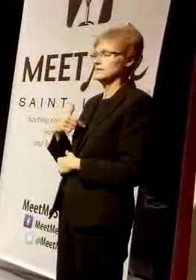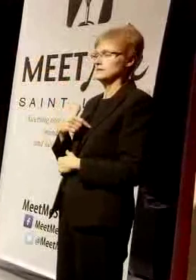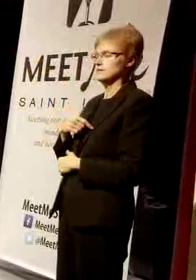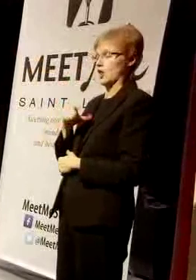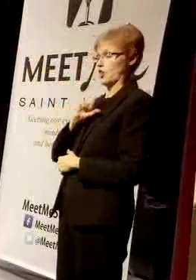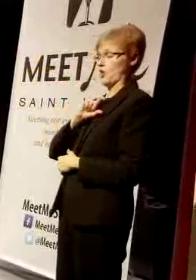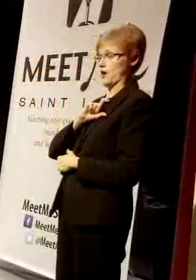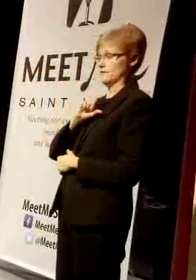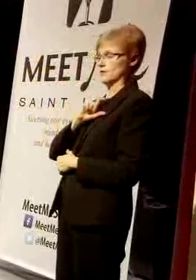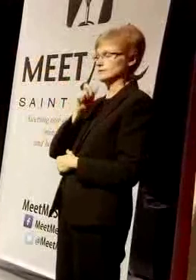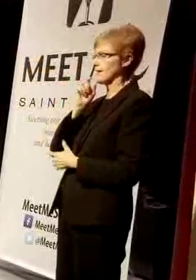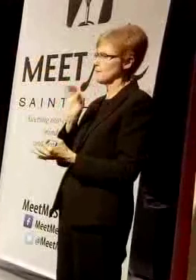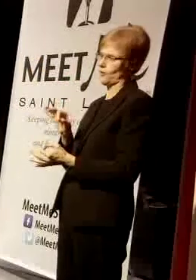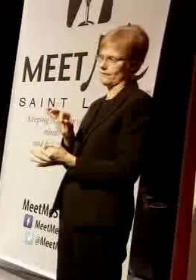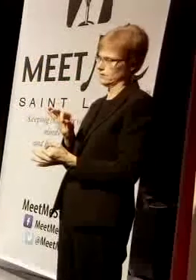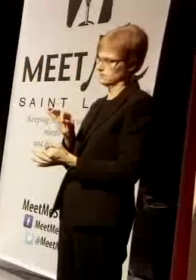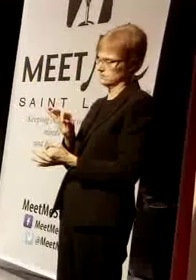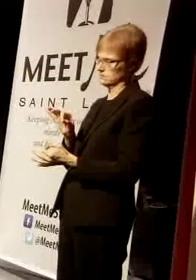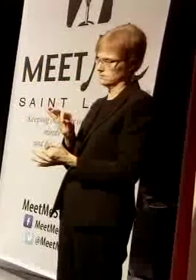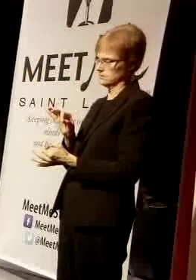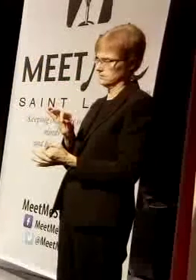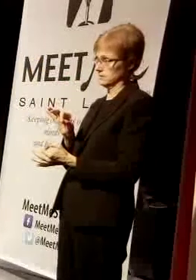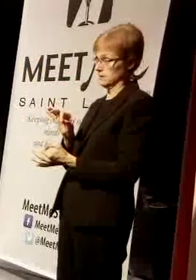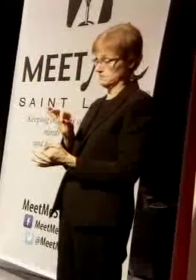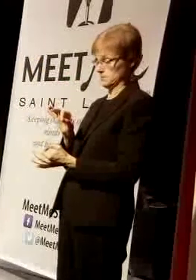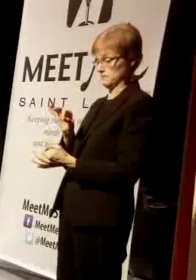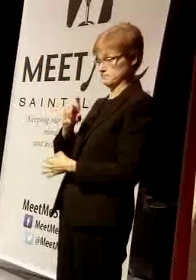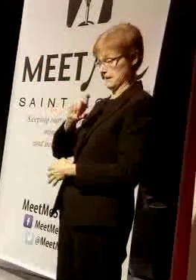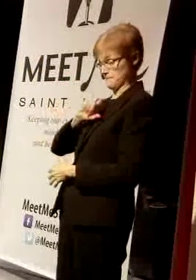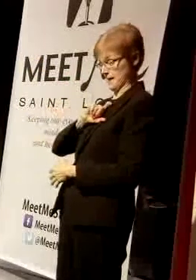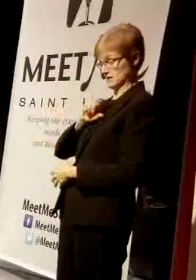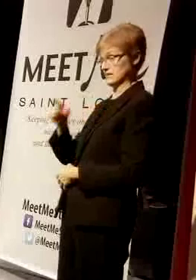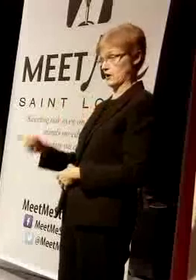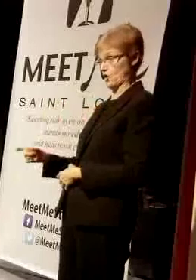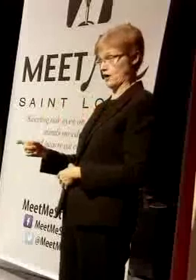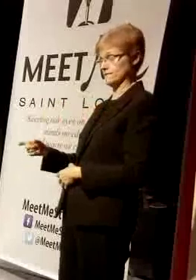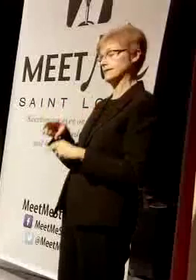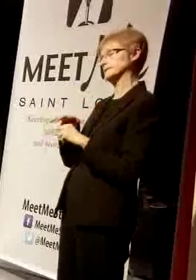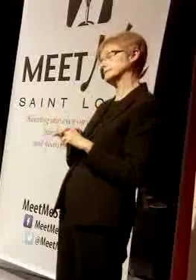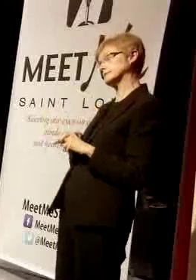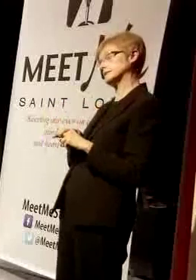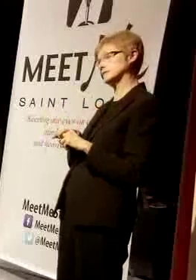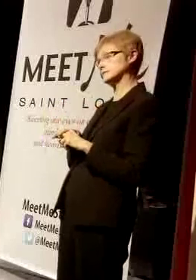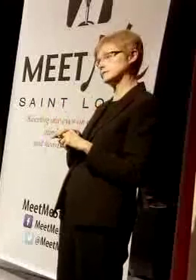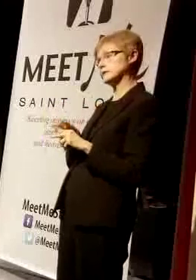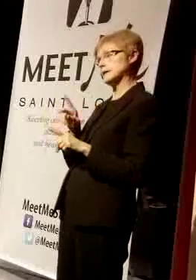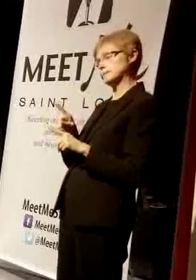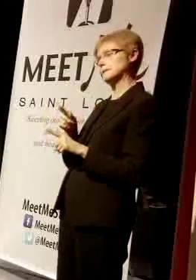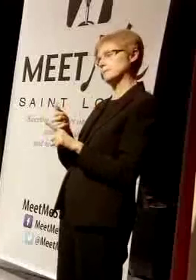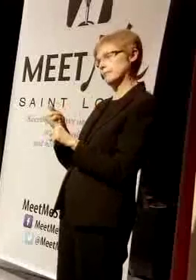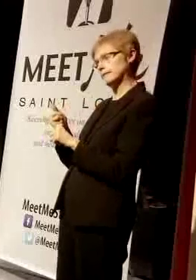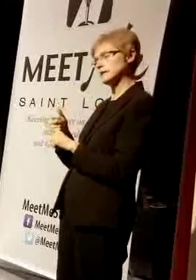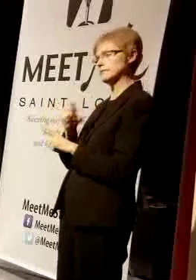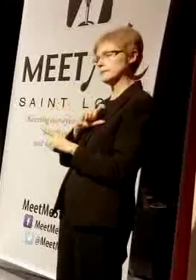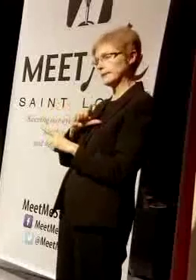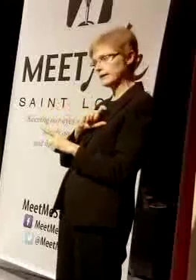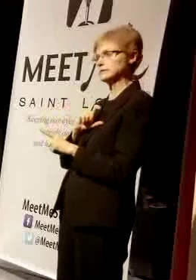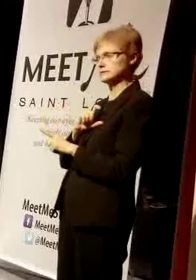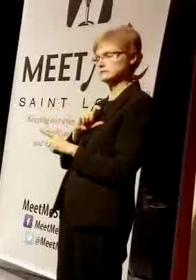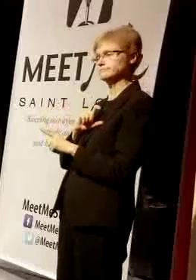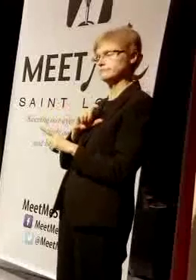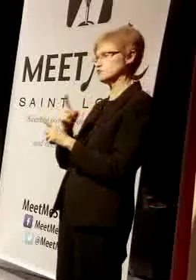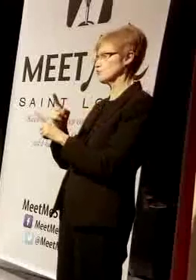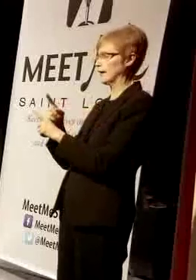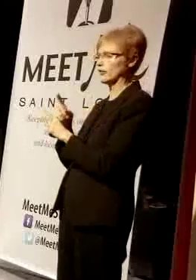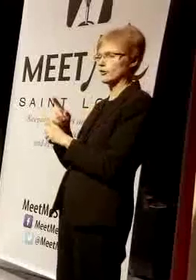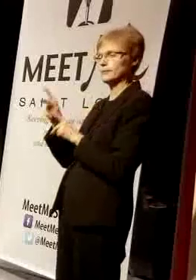Law enforcement isn't perfect, but when I take off this badge, I sit in the chair. The people are the police, and the police are the people. We